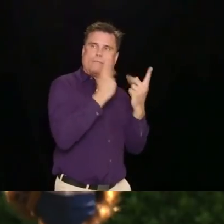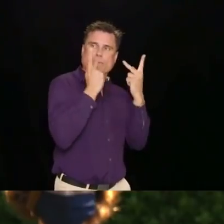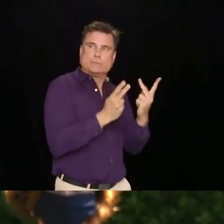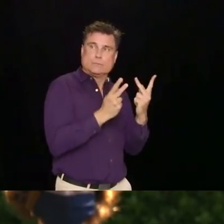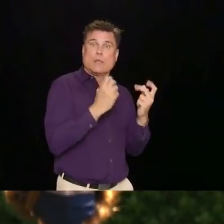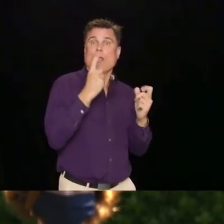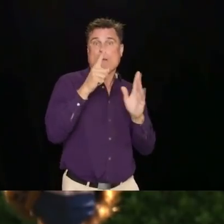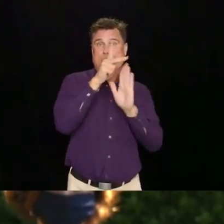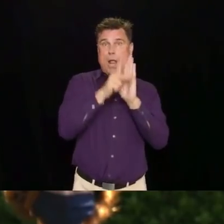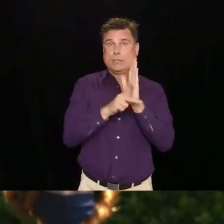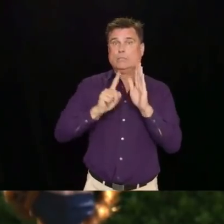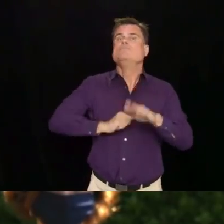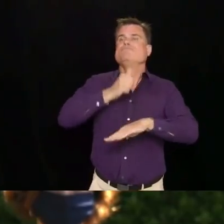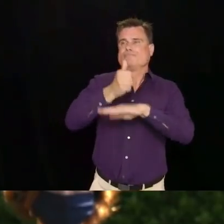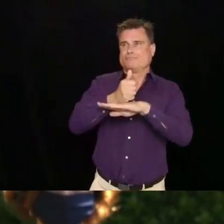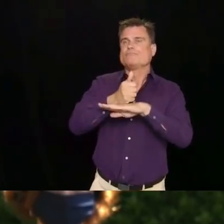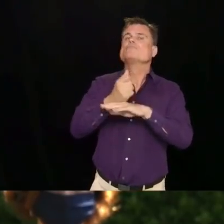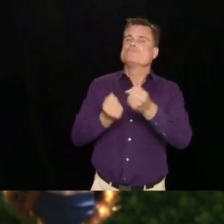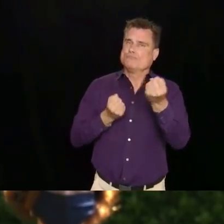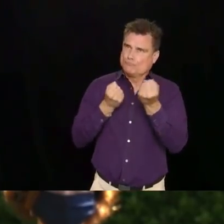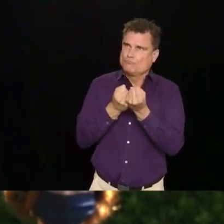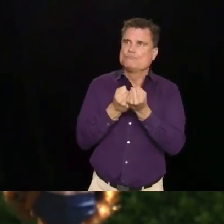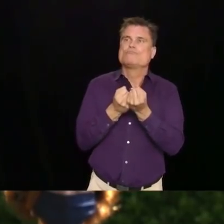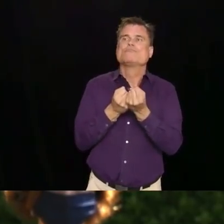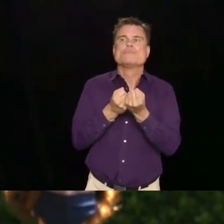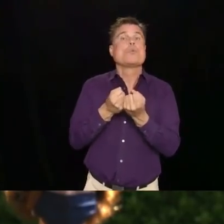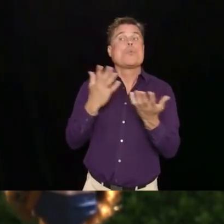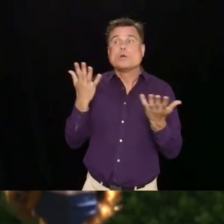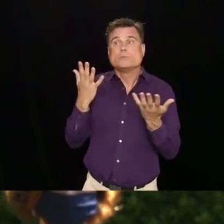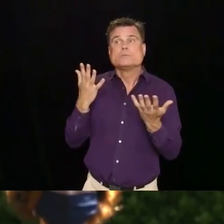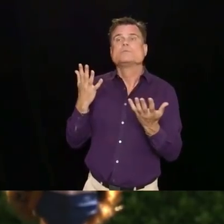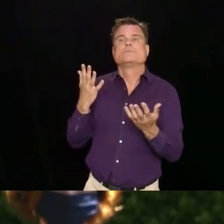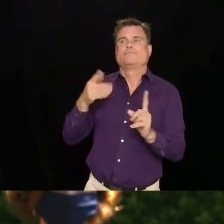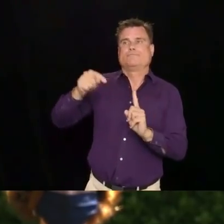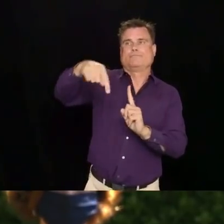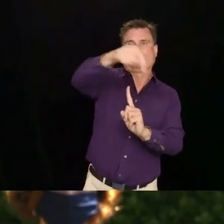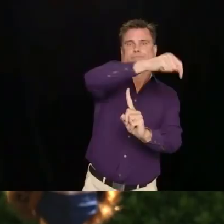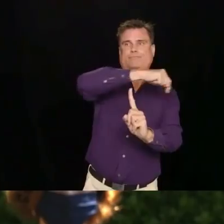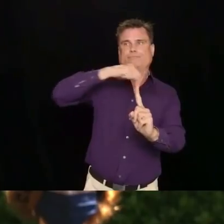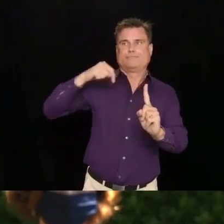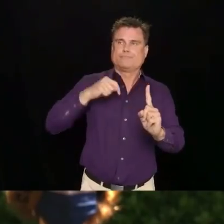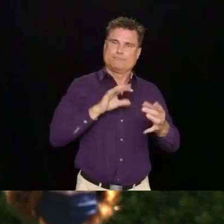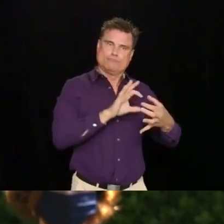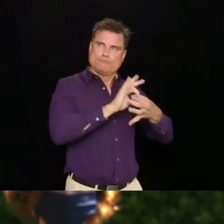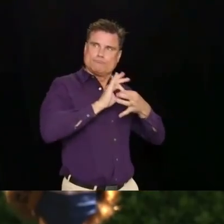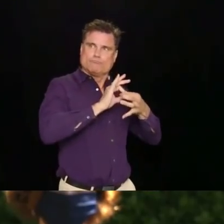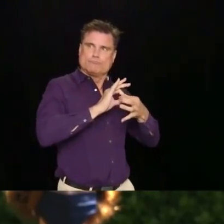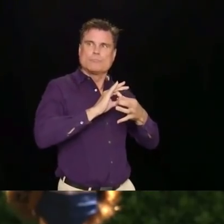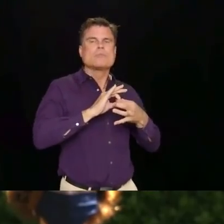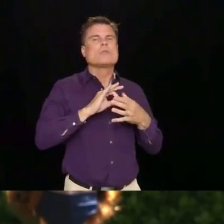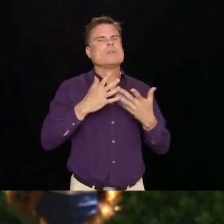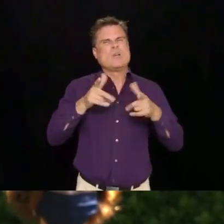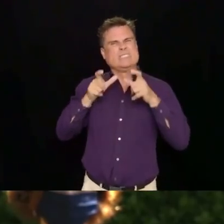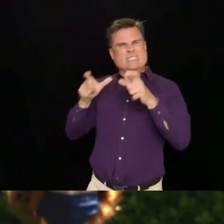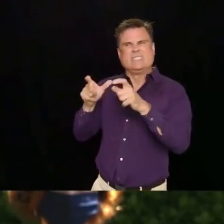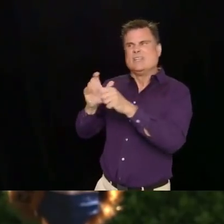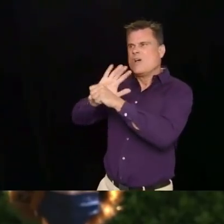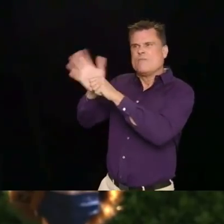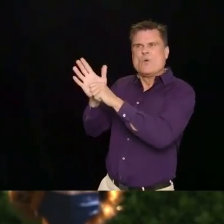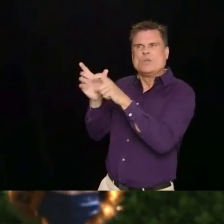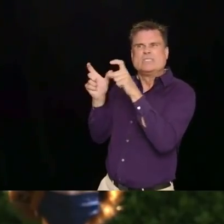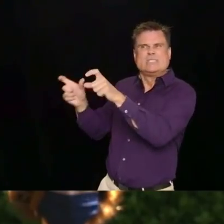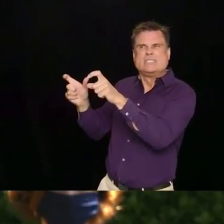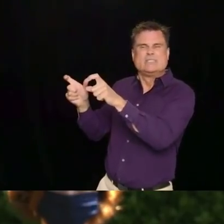was supported by direct supports to care home to improve infection control and to improve supports and to allow those